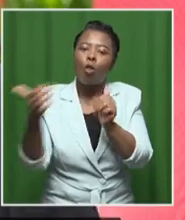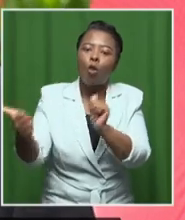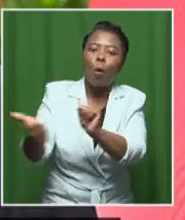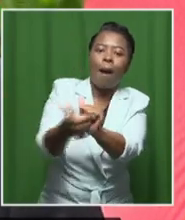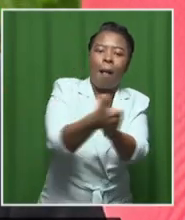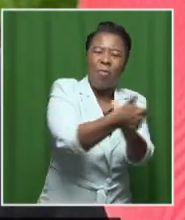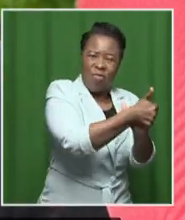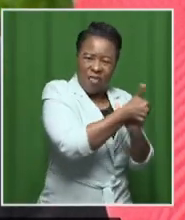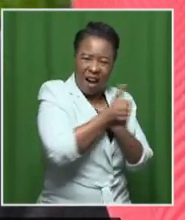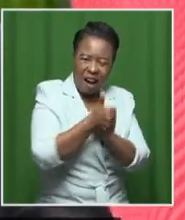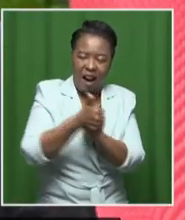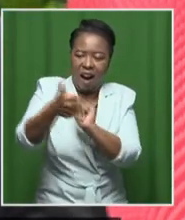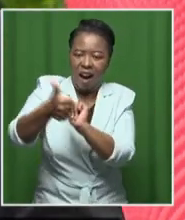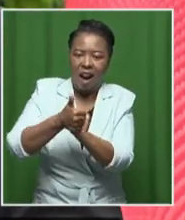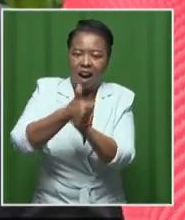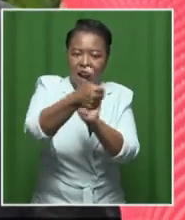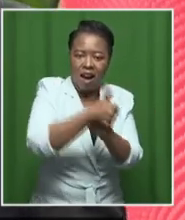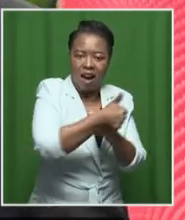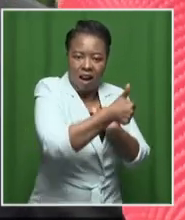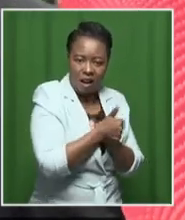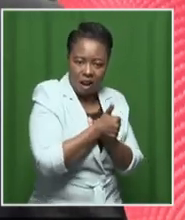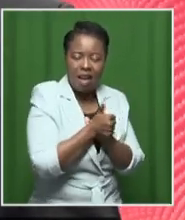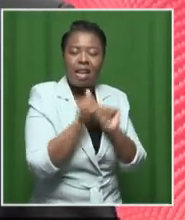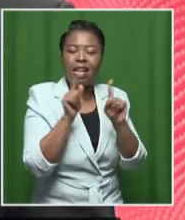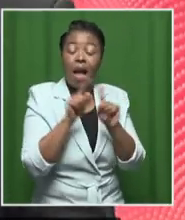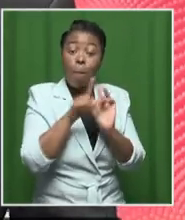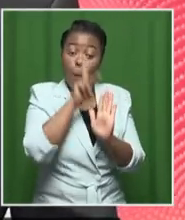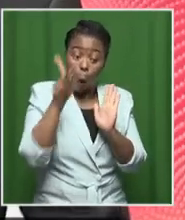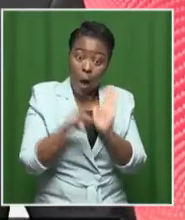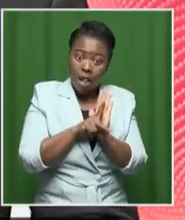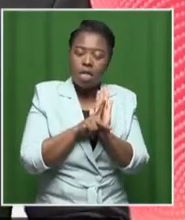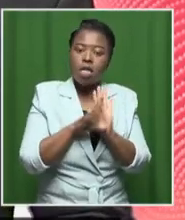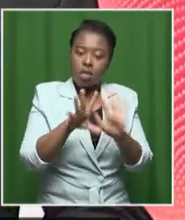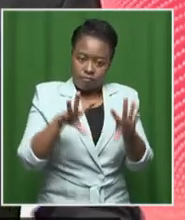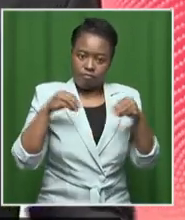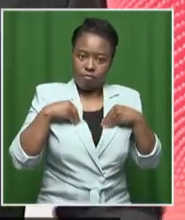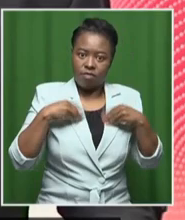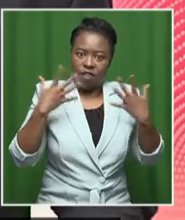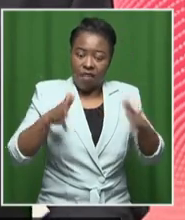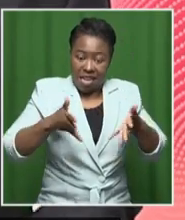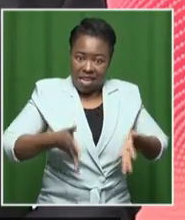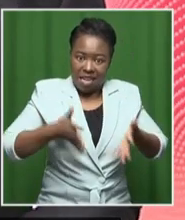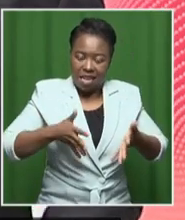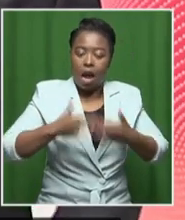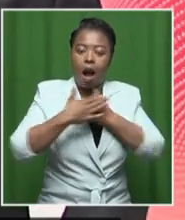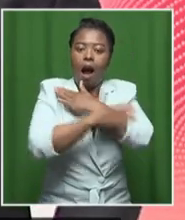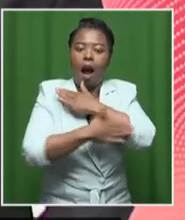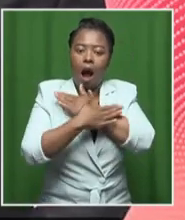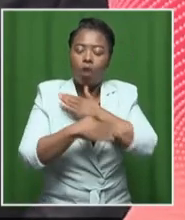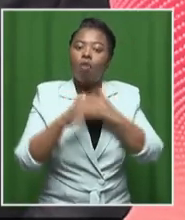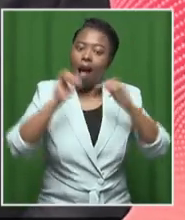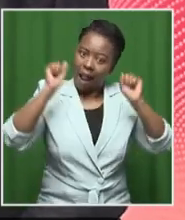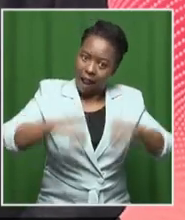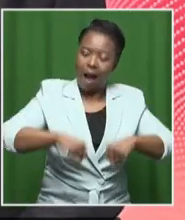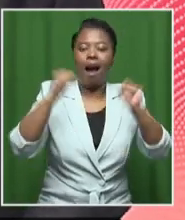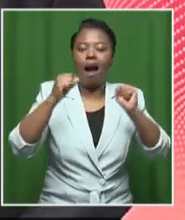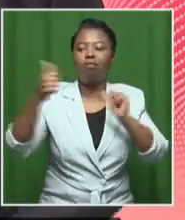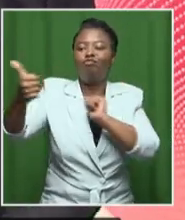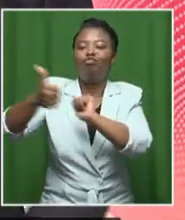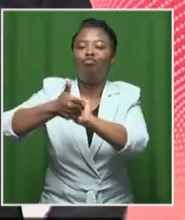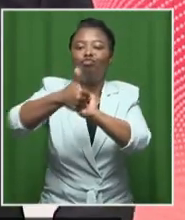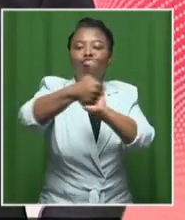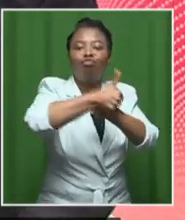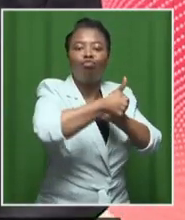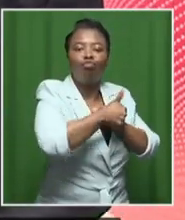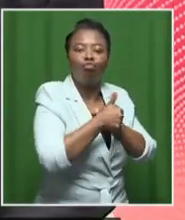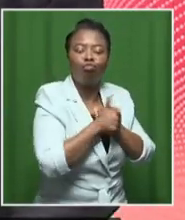also the policies that are adopted across the countries actually allow cooperation among the BRICS nations. What's